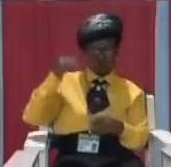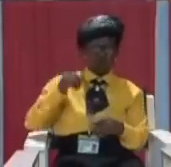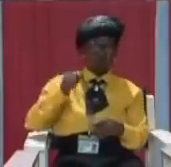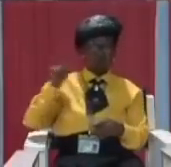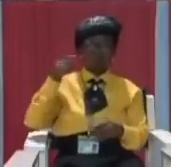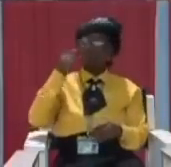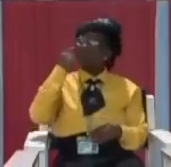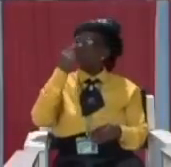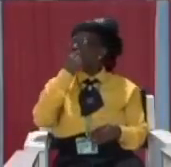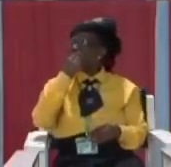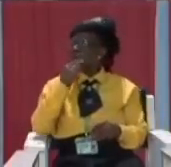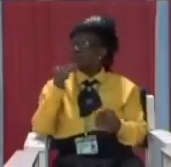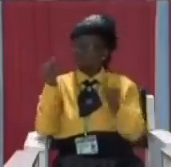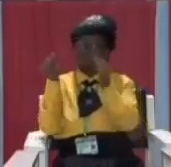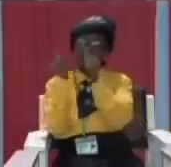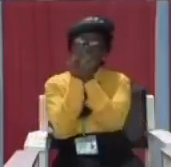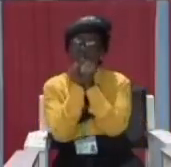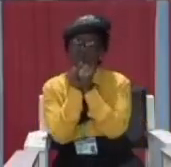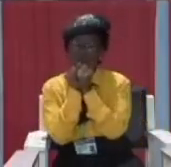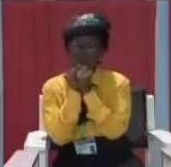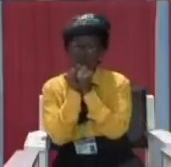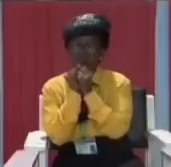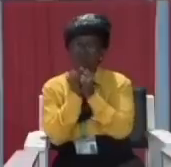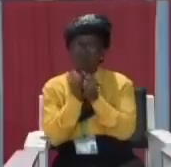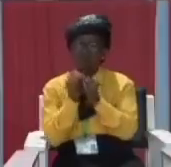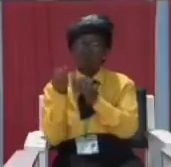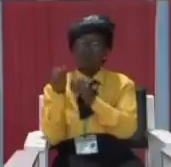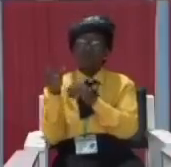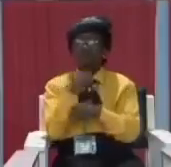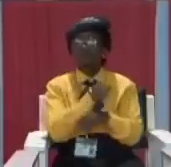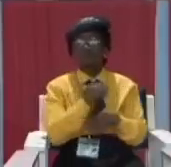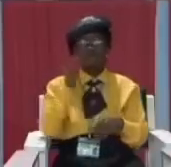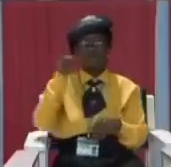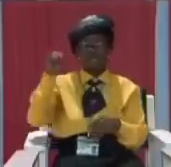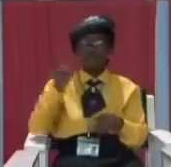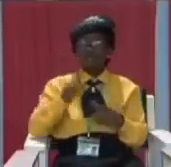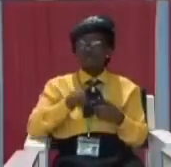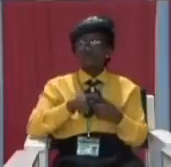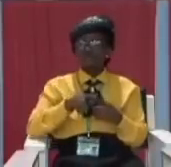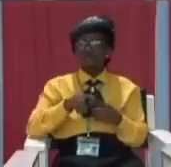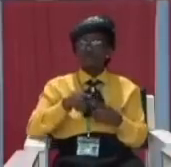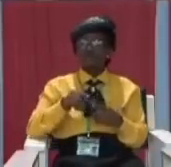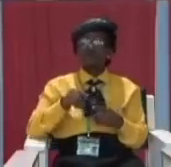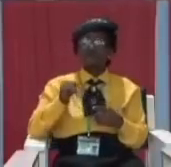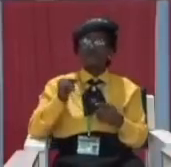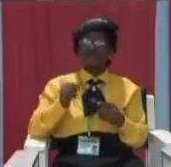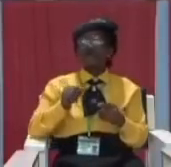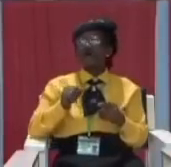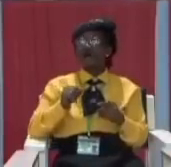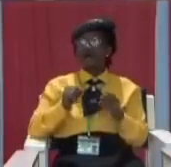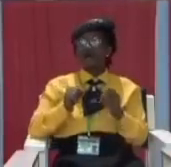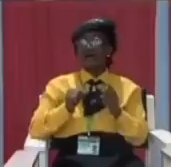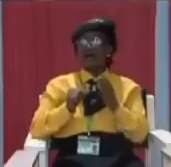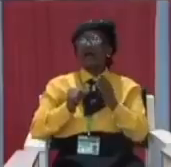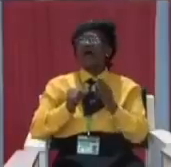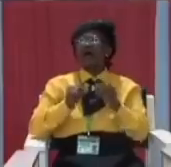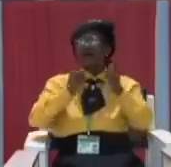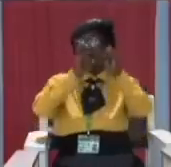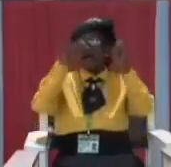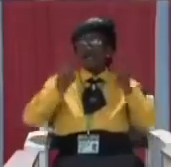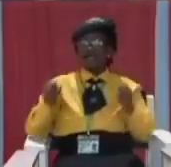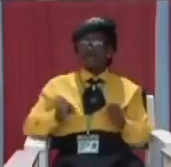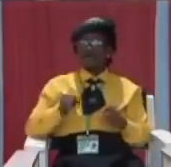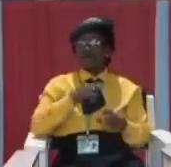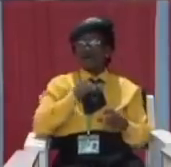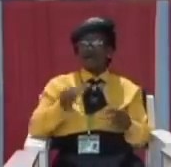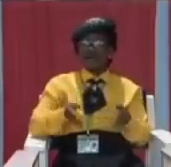They bound him. They took him to the house of their idols, and they asked him to be singing and